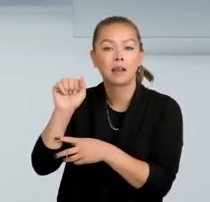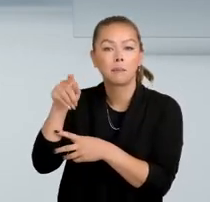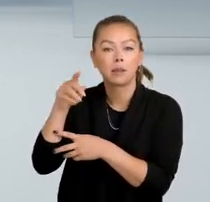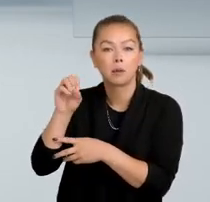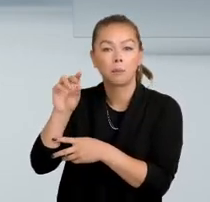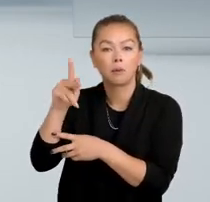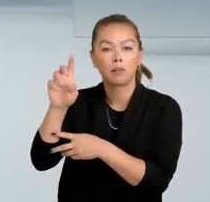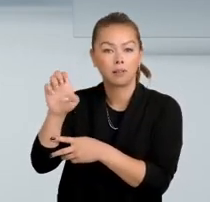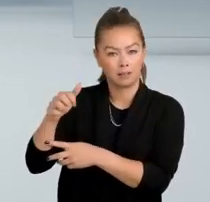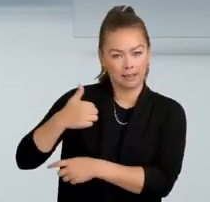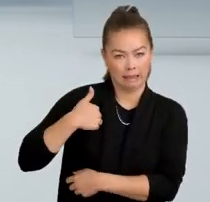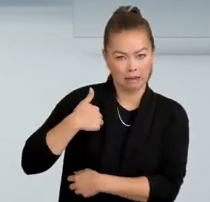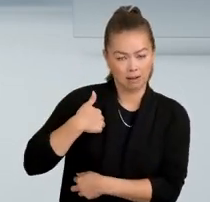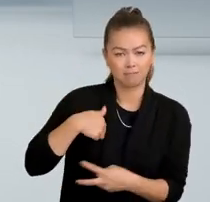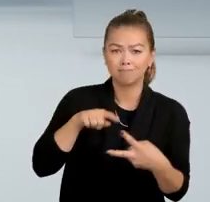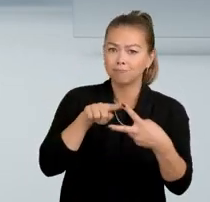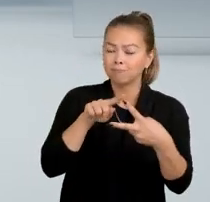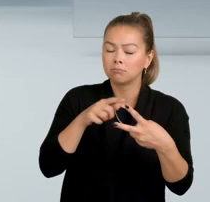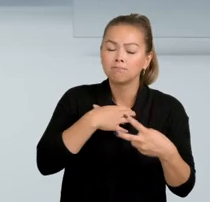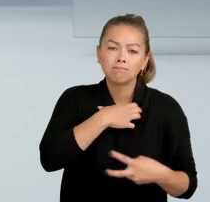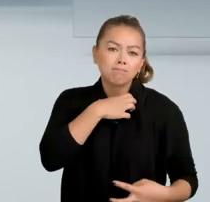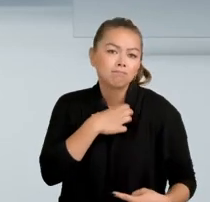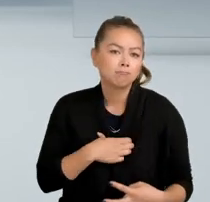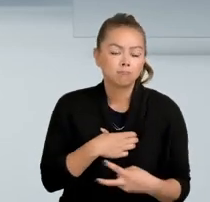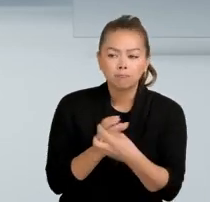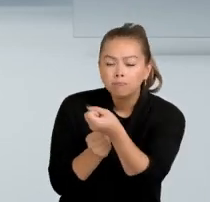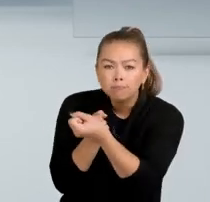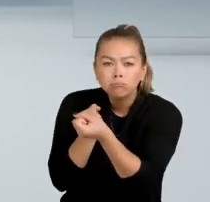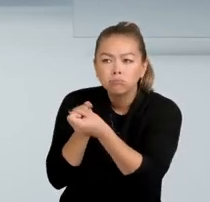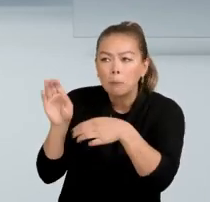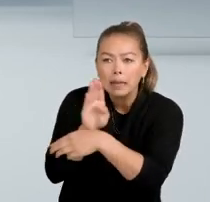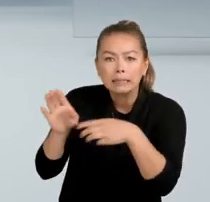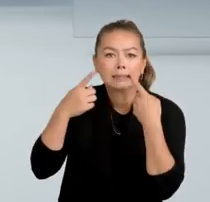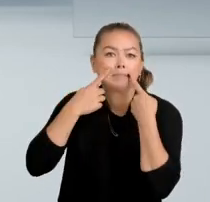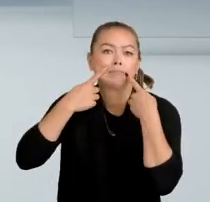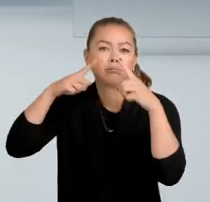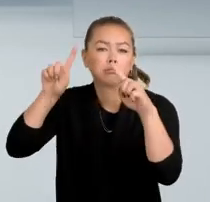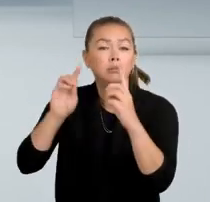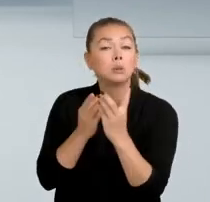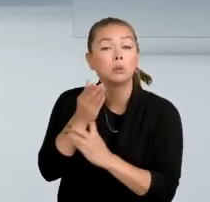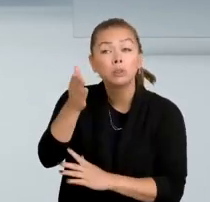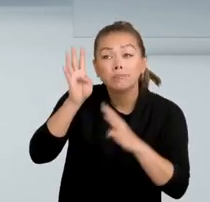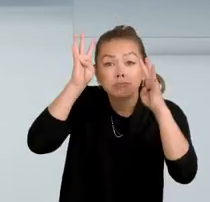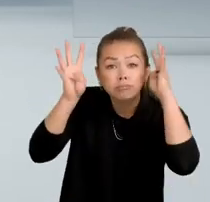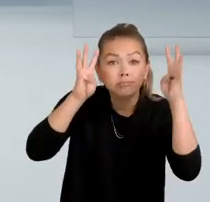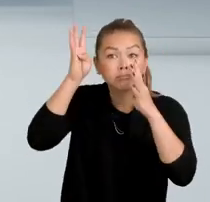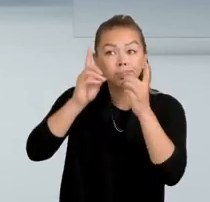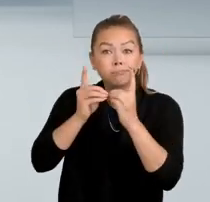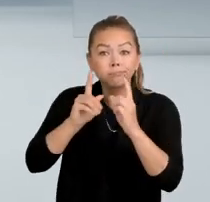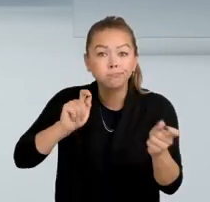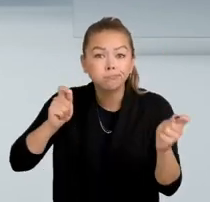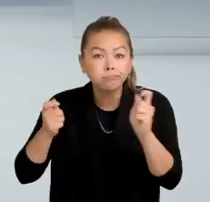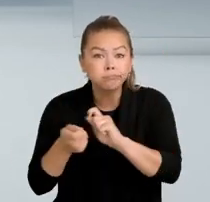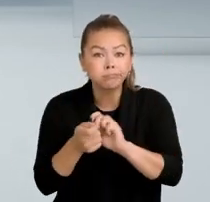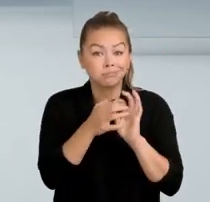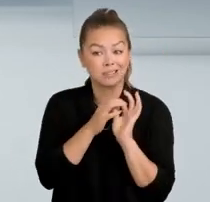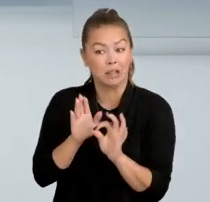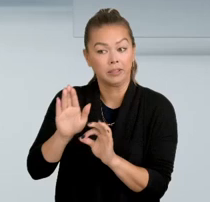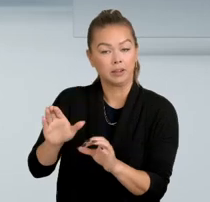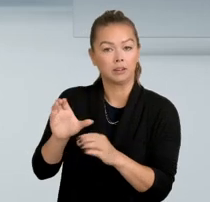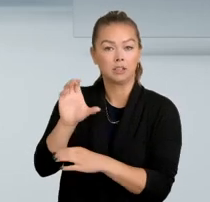Alpha people Canada he is passionate about helping businesses succeed through Innovation and digital transformation of their customer